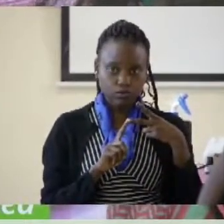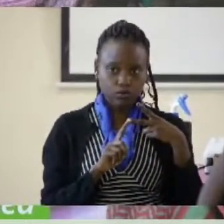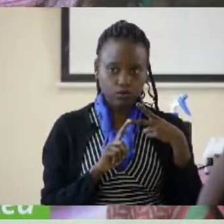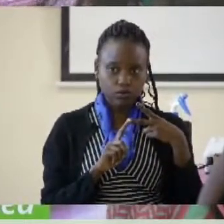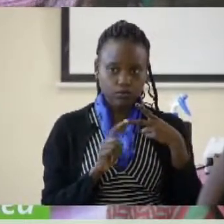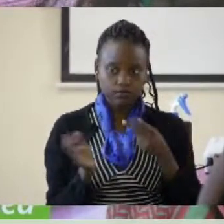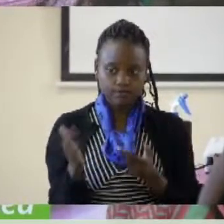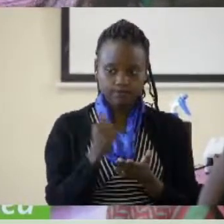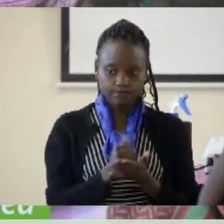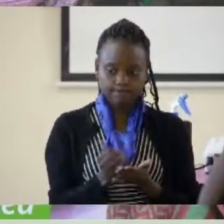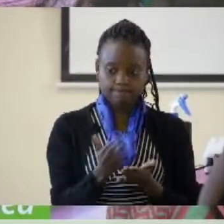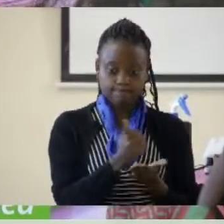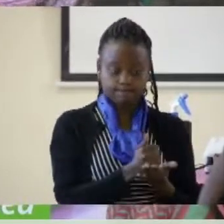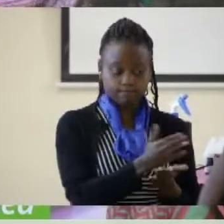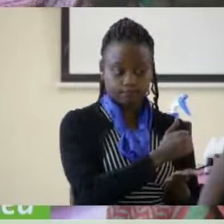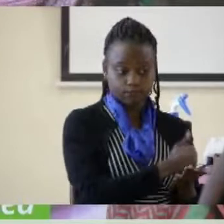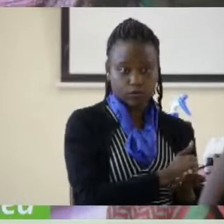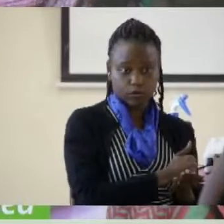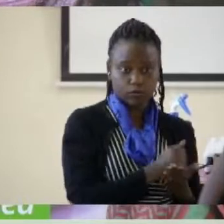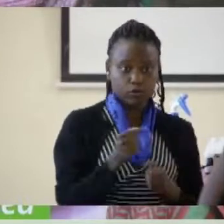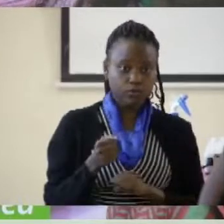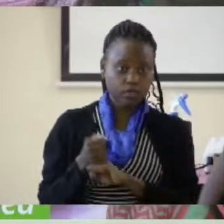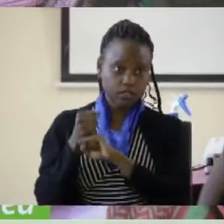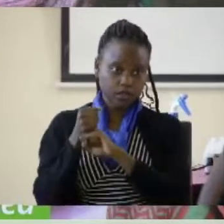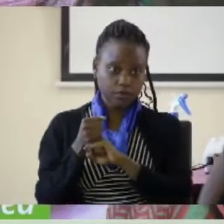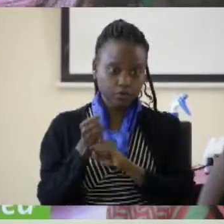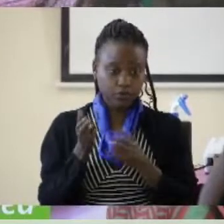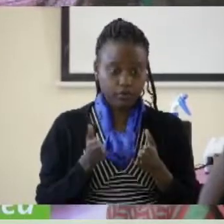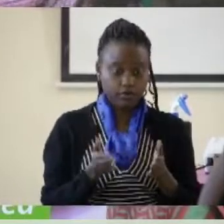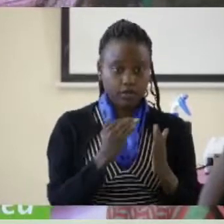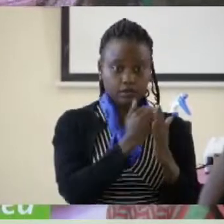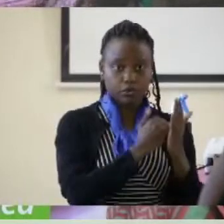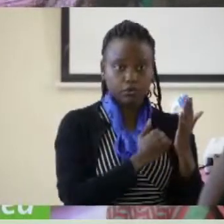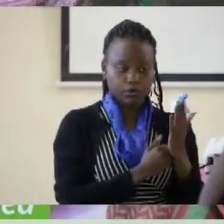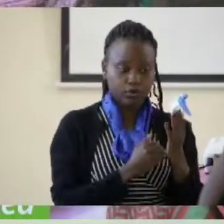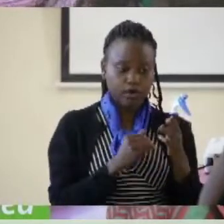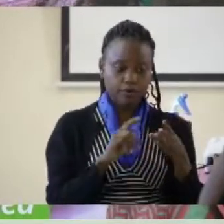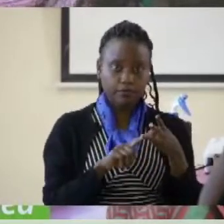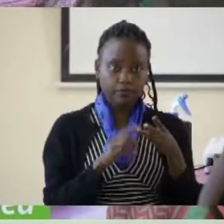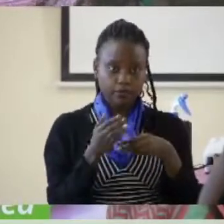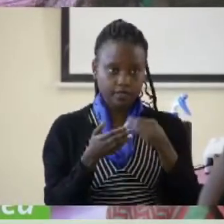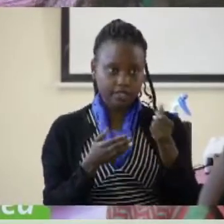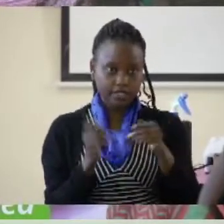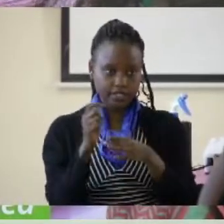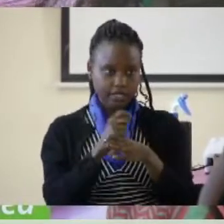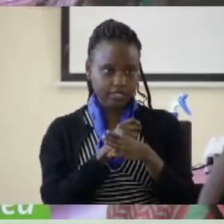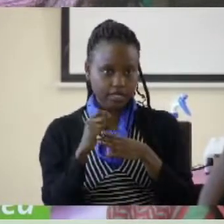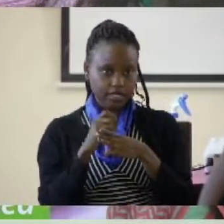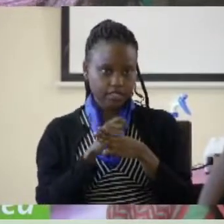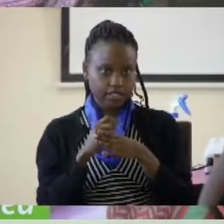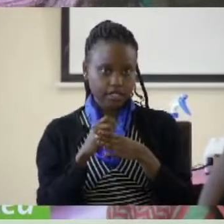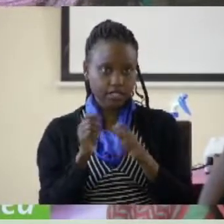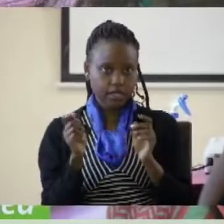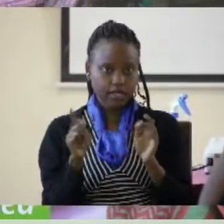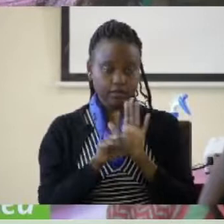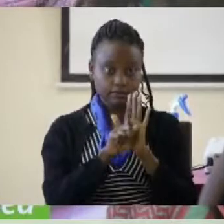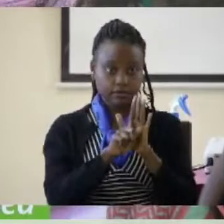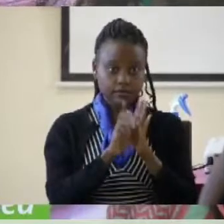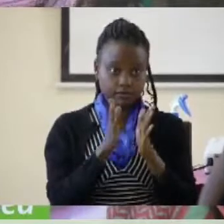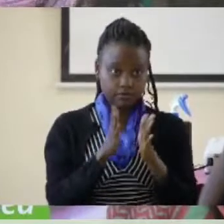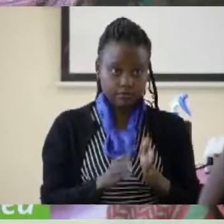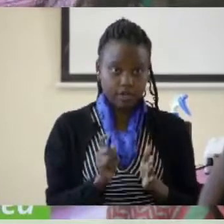course, with the support of the available program, facilitate and train the paralegal. And 3, to